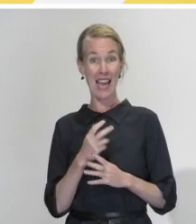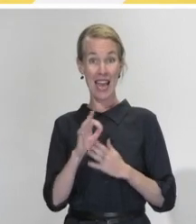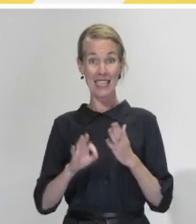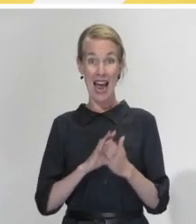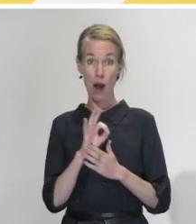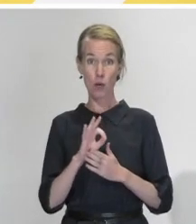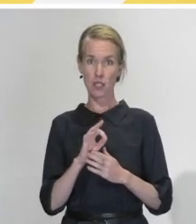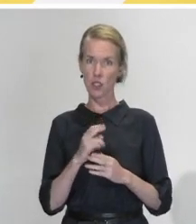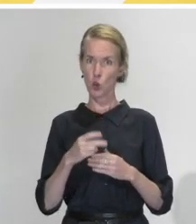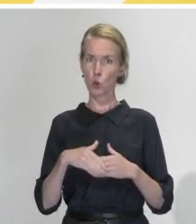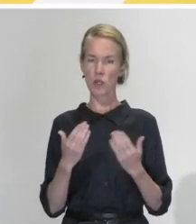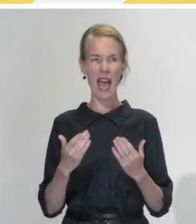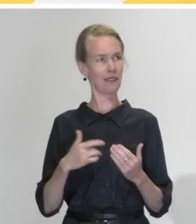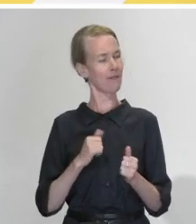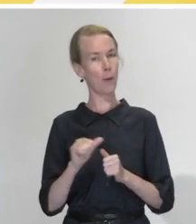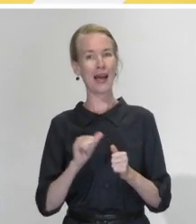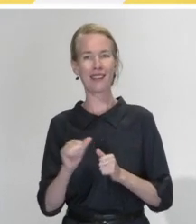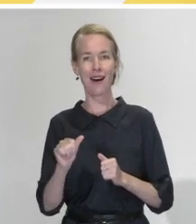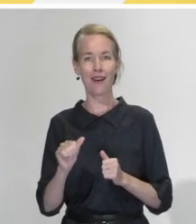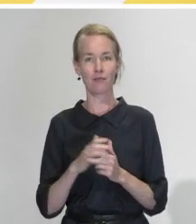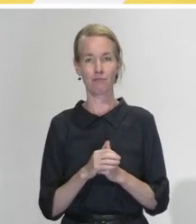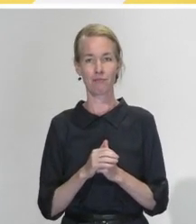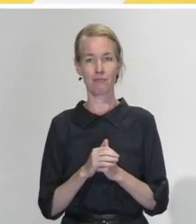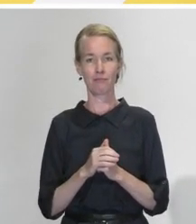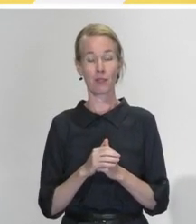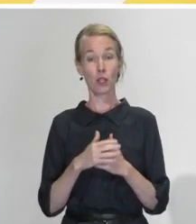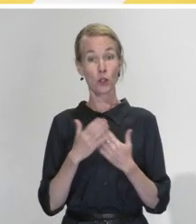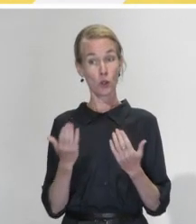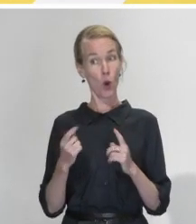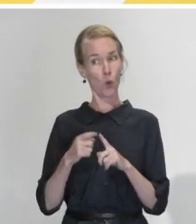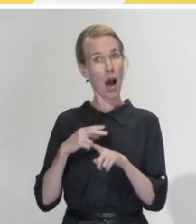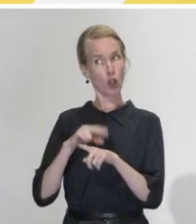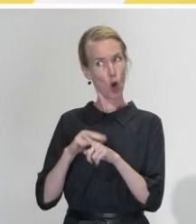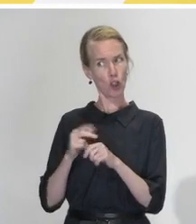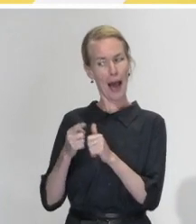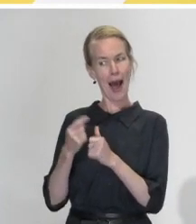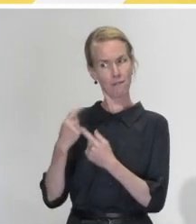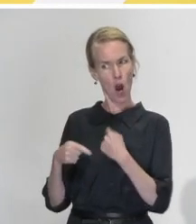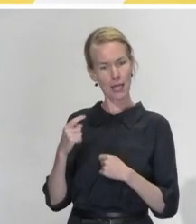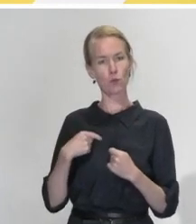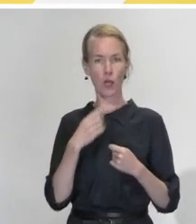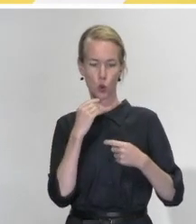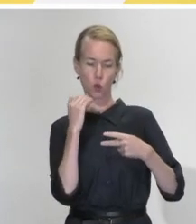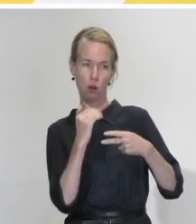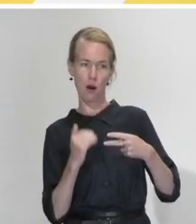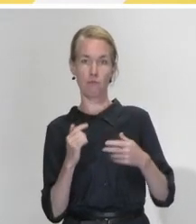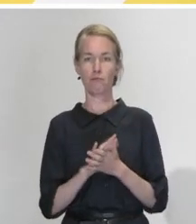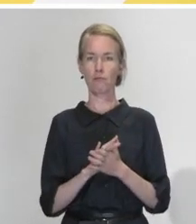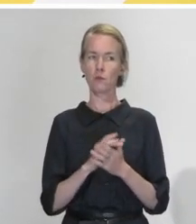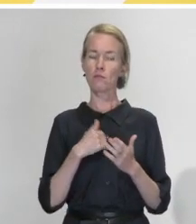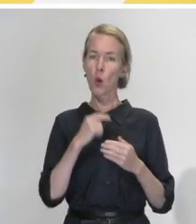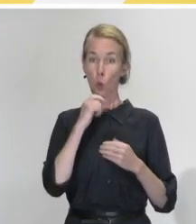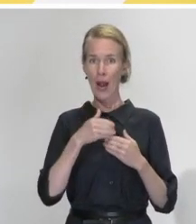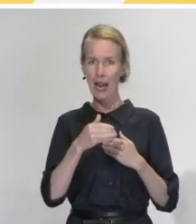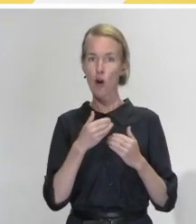our communicable disease and specialists, and we'll keep that under close watch. In fact, the technical